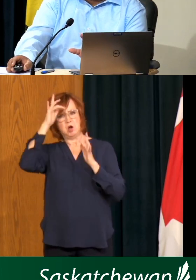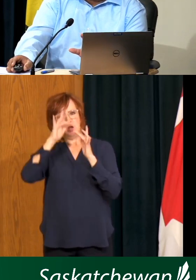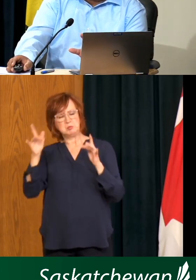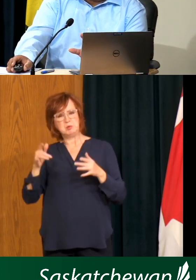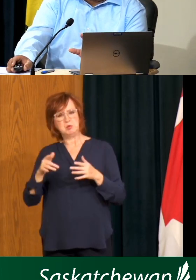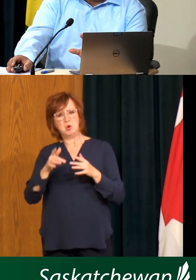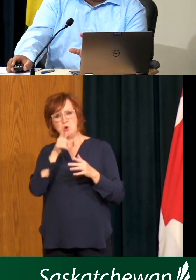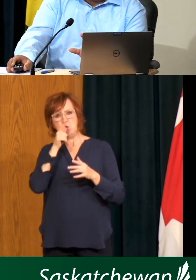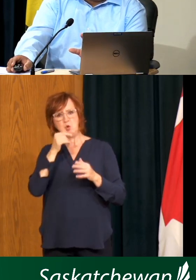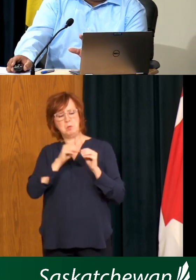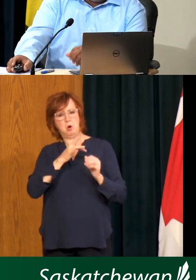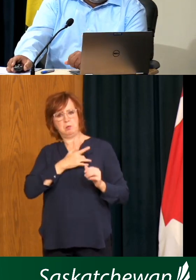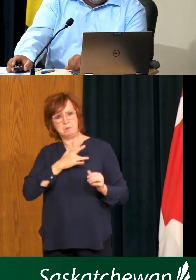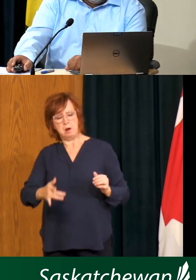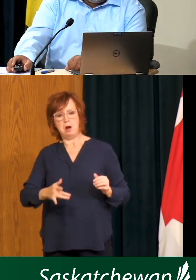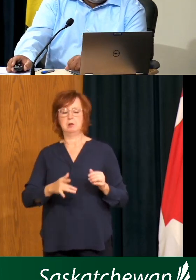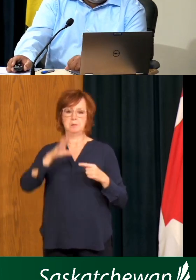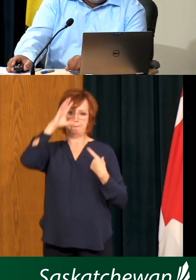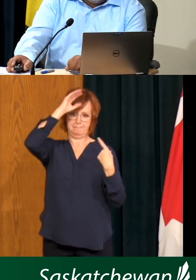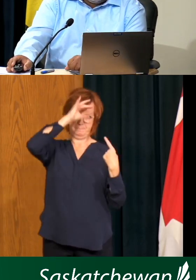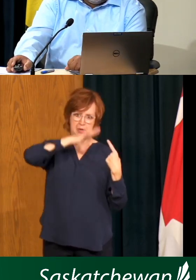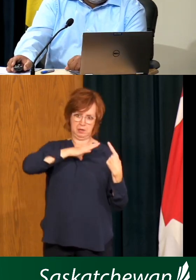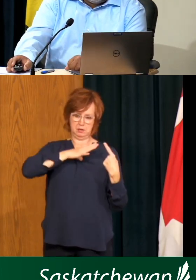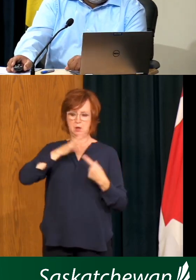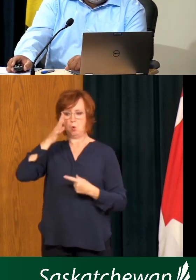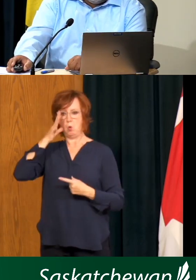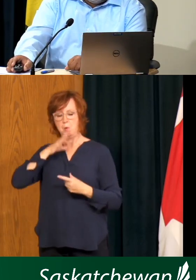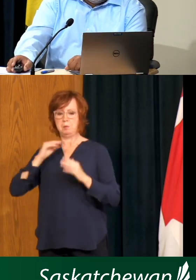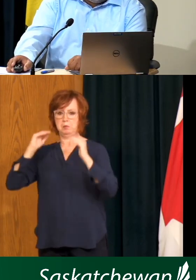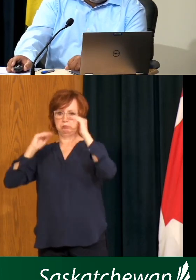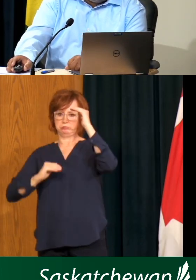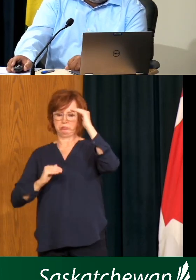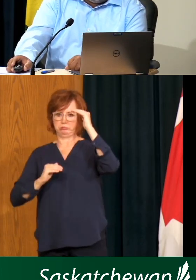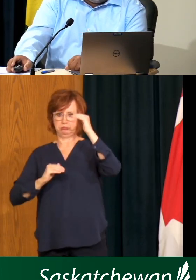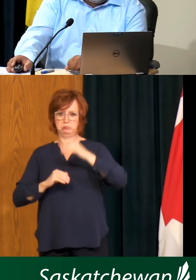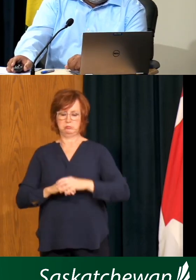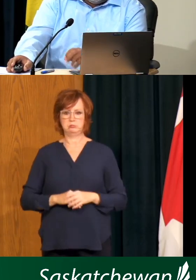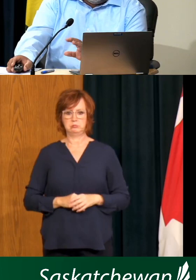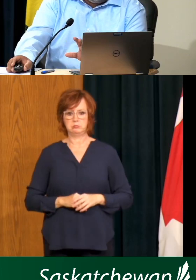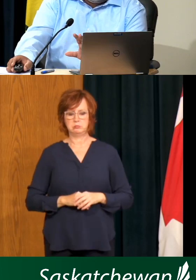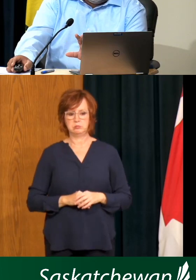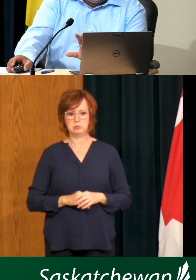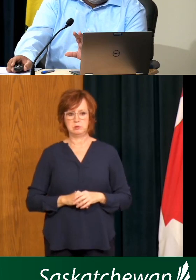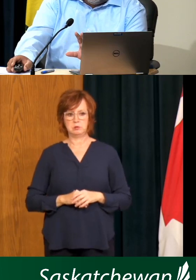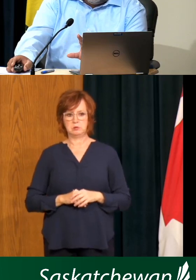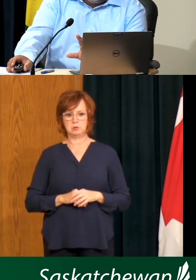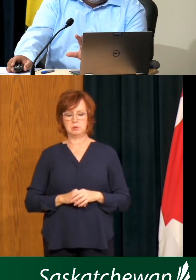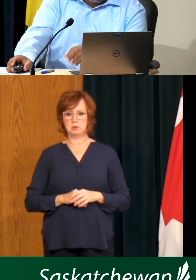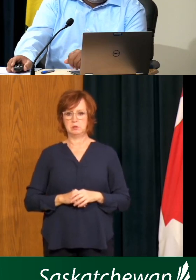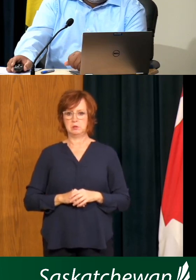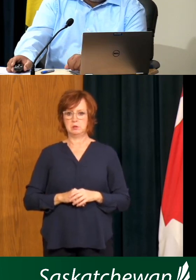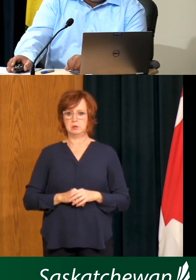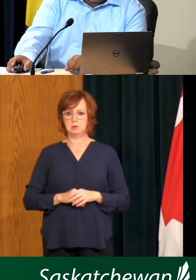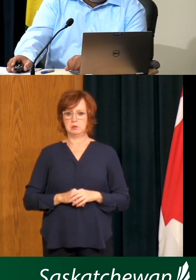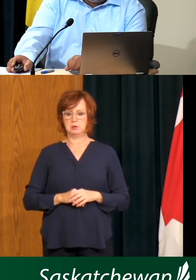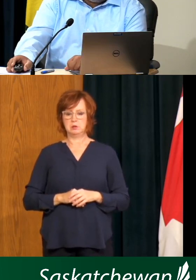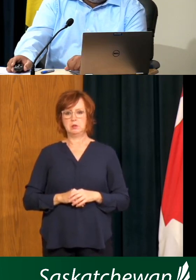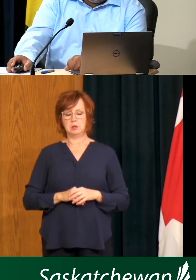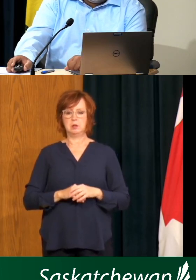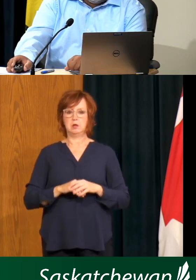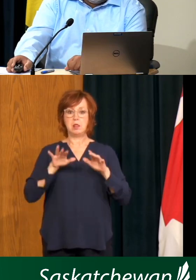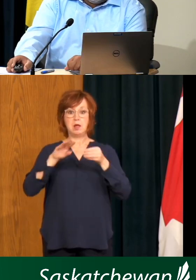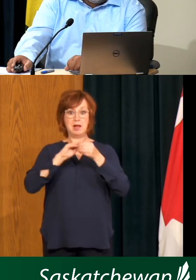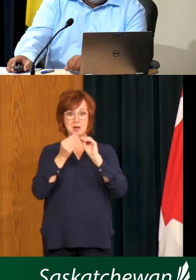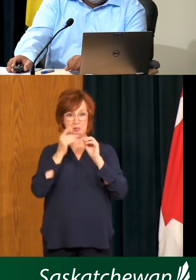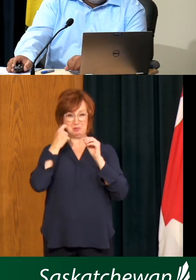test positive results were more common in women, especially in the younger age groups. So this seems to be aligned with what has